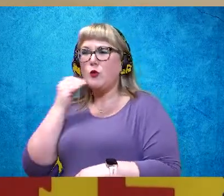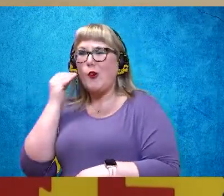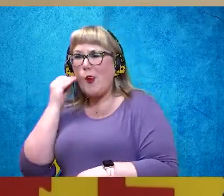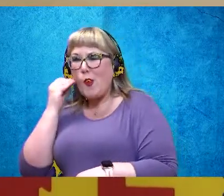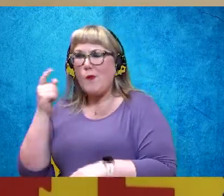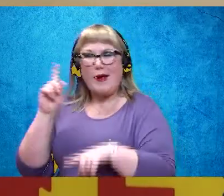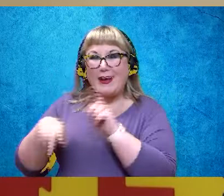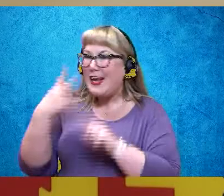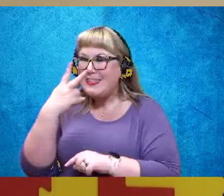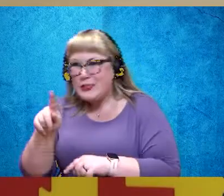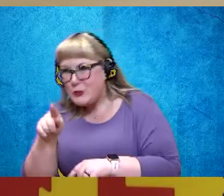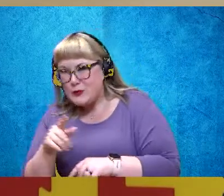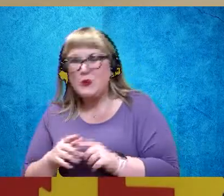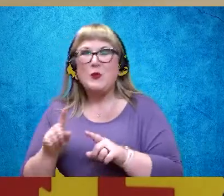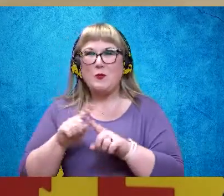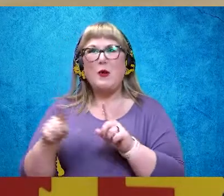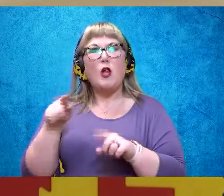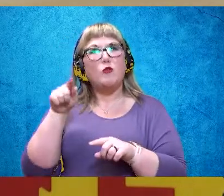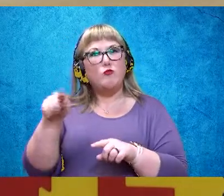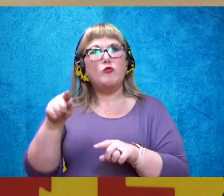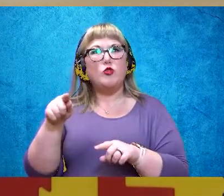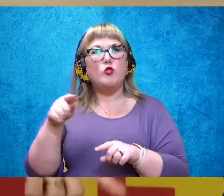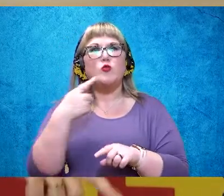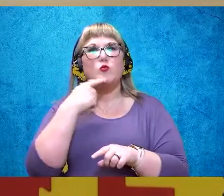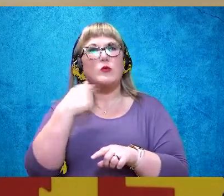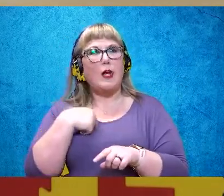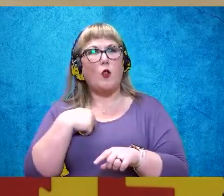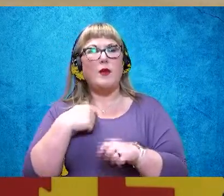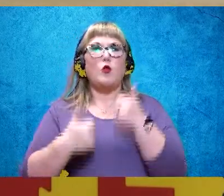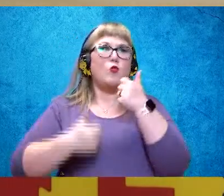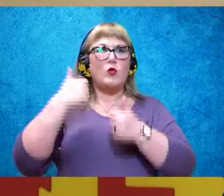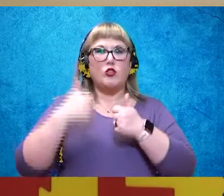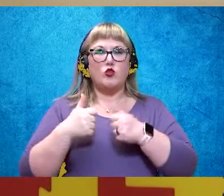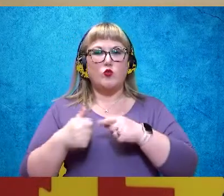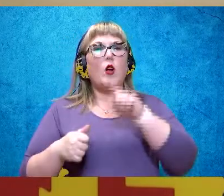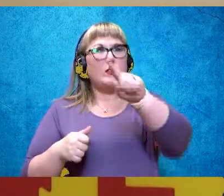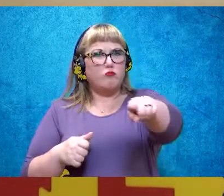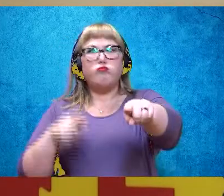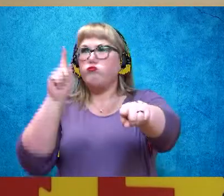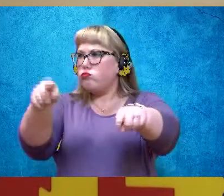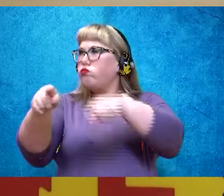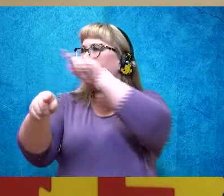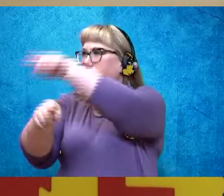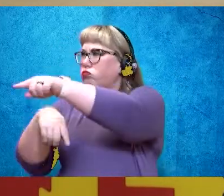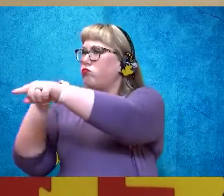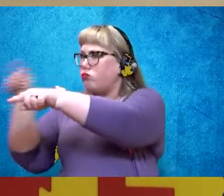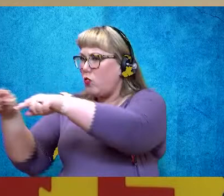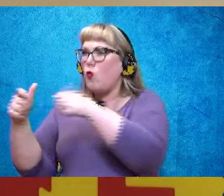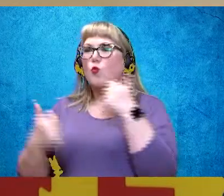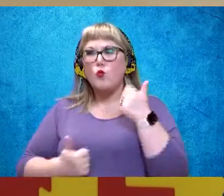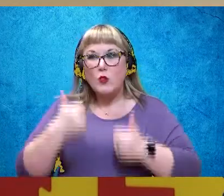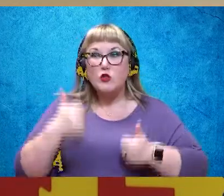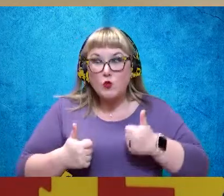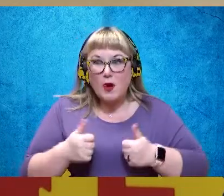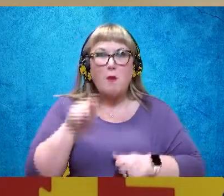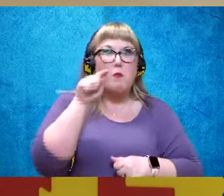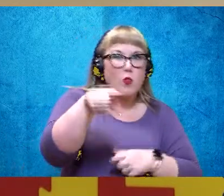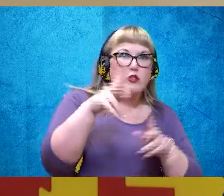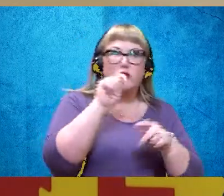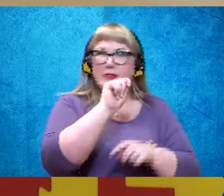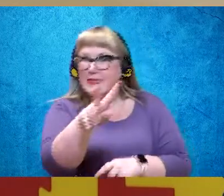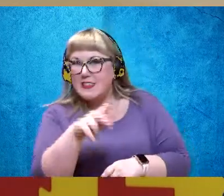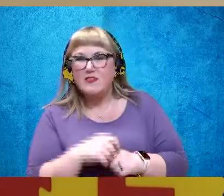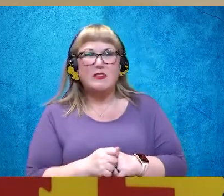you decide which season it goes in, I would like for you to point to that bag. Point to your TV, point